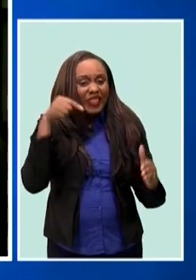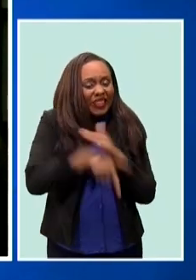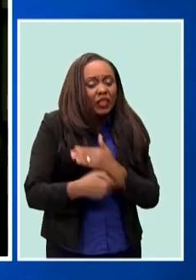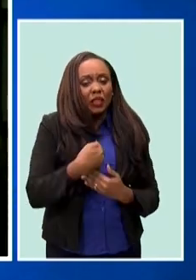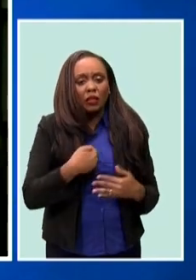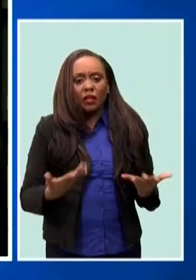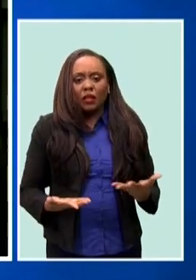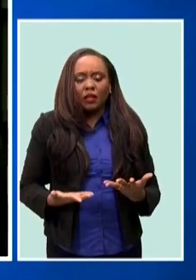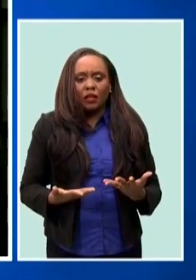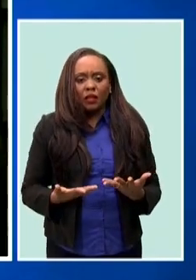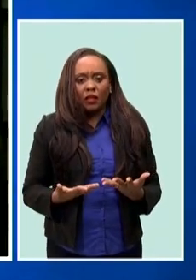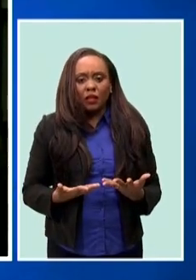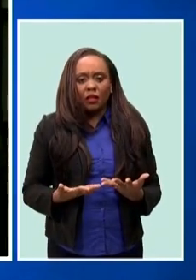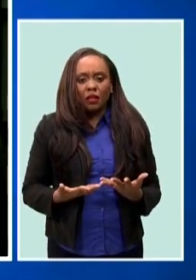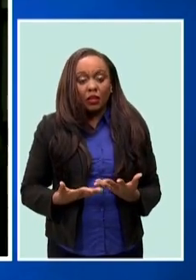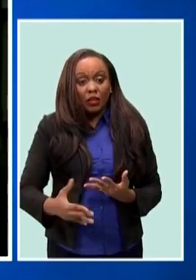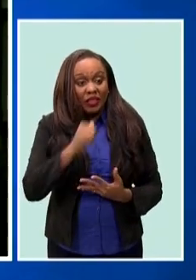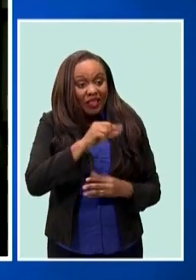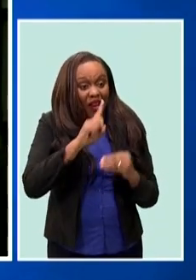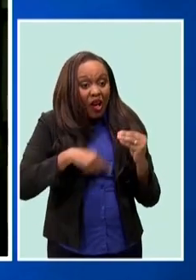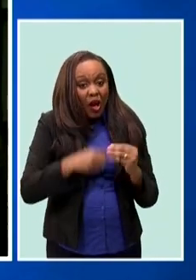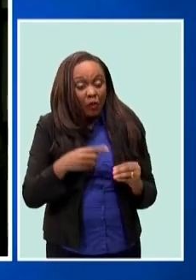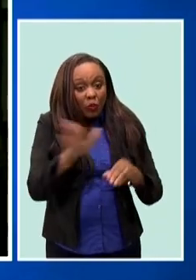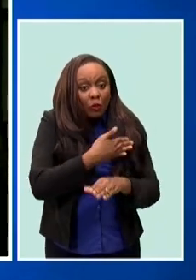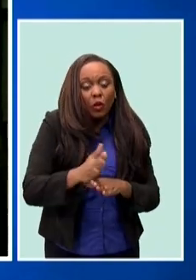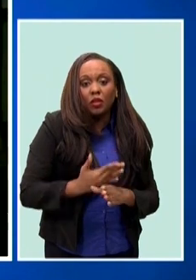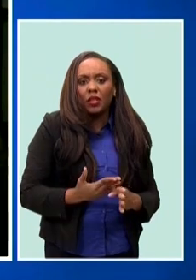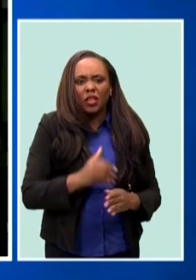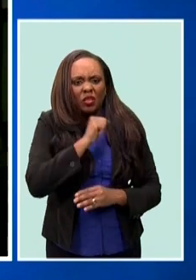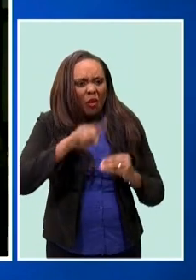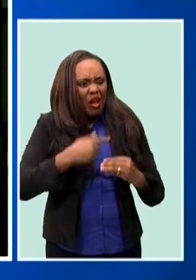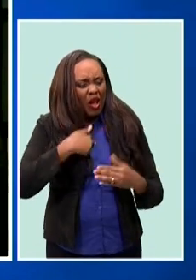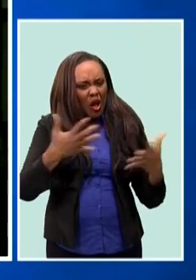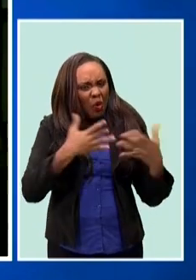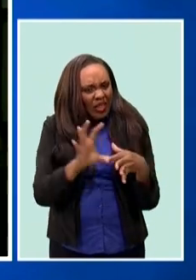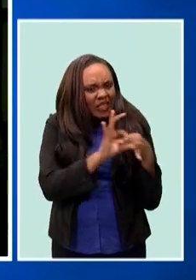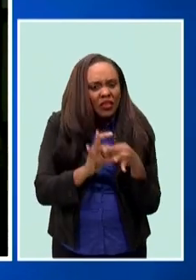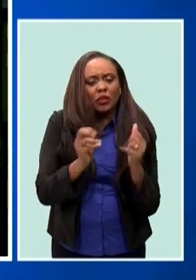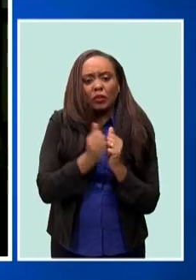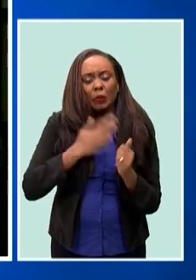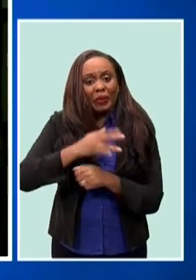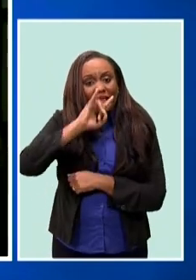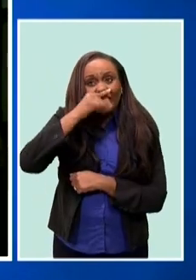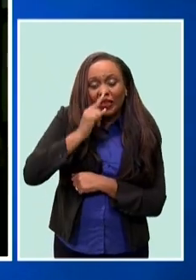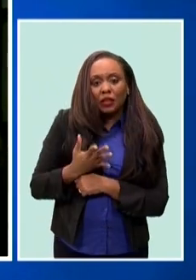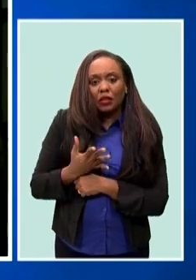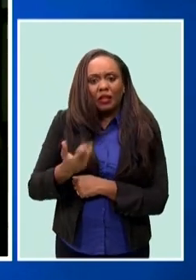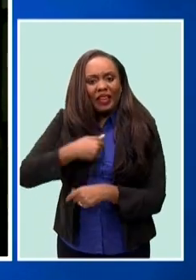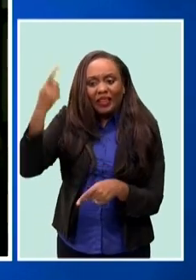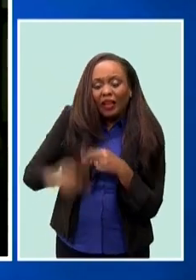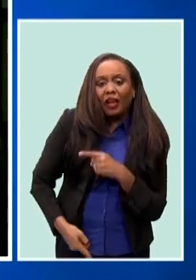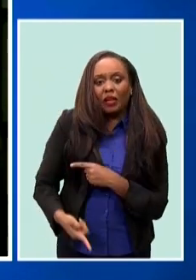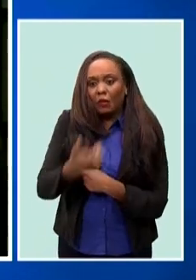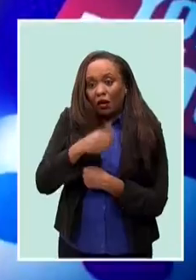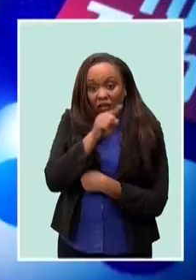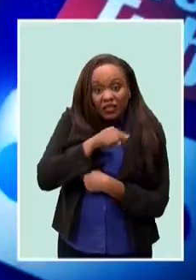man. This is not about music. I'm trying to have a relationship with my kids, and I can't do